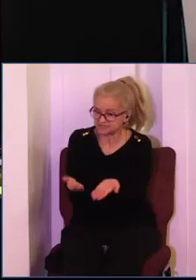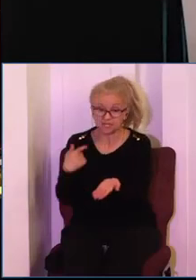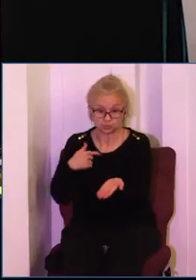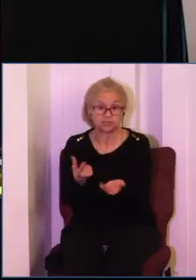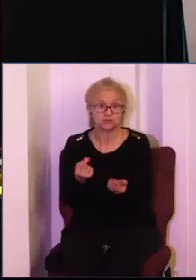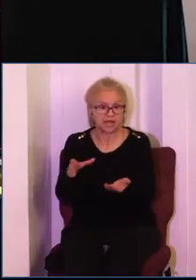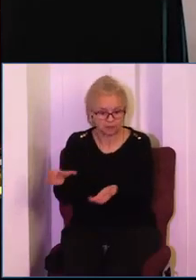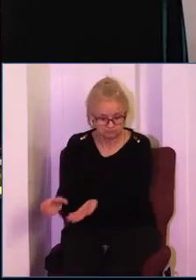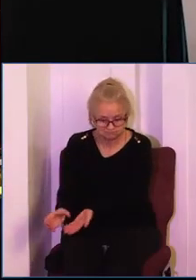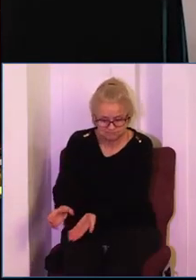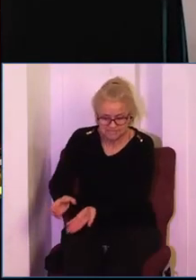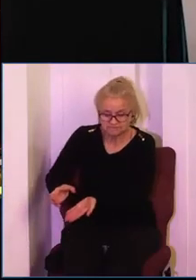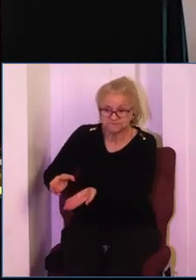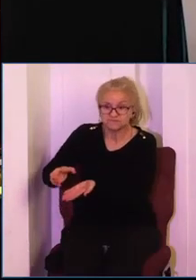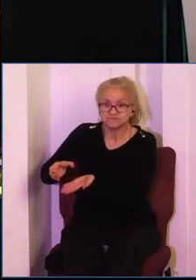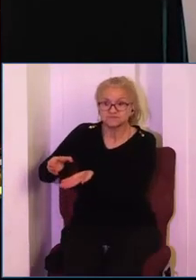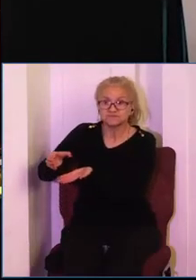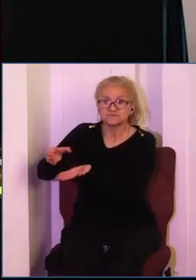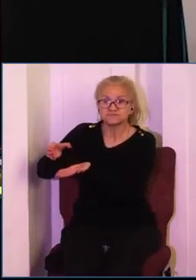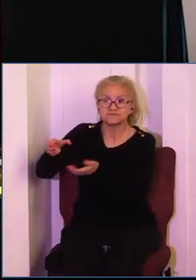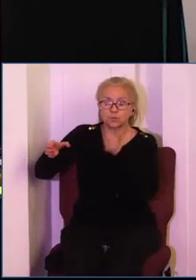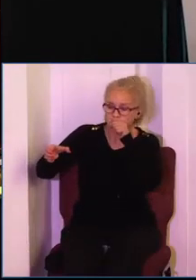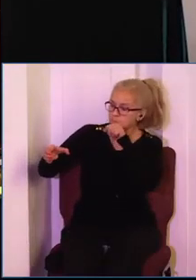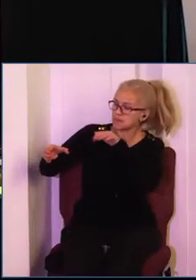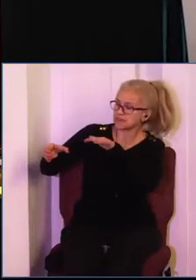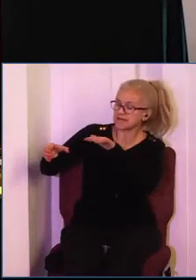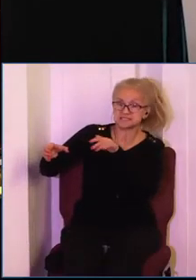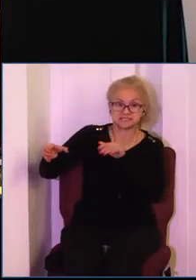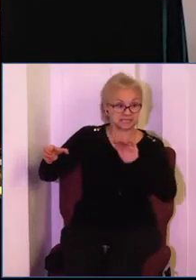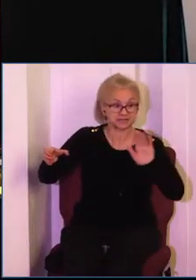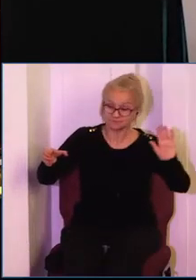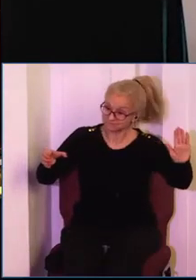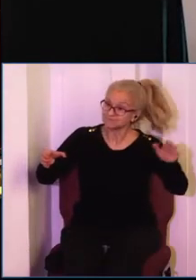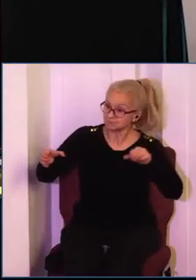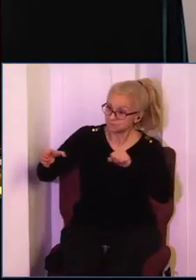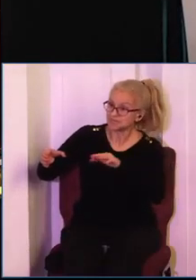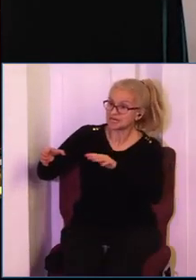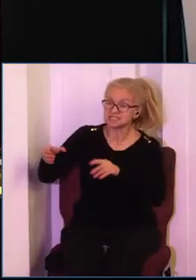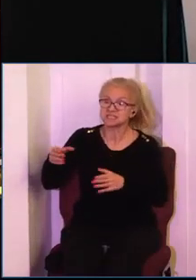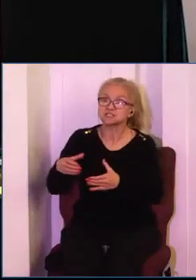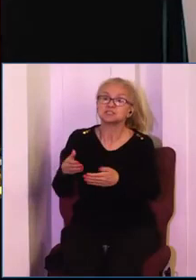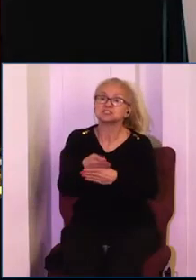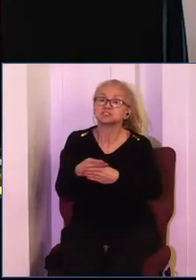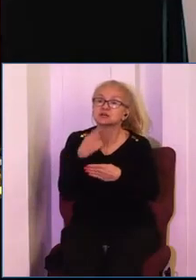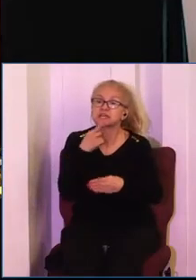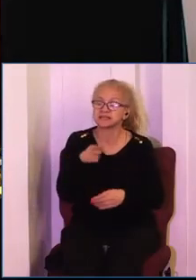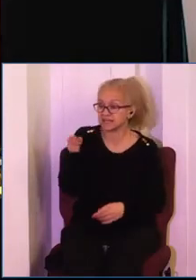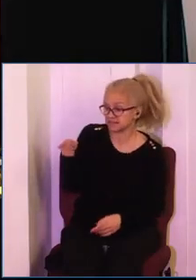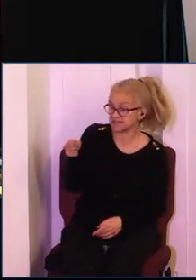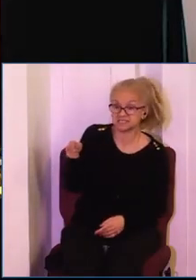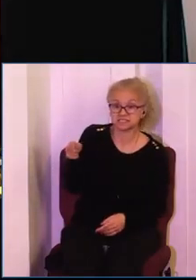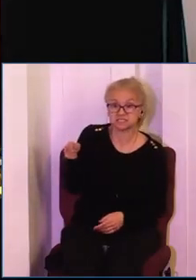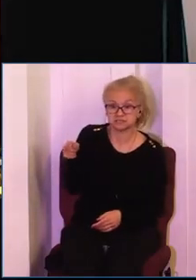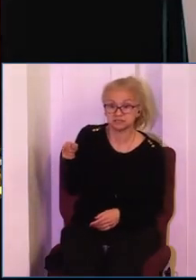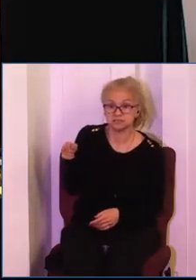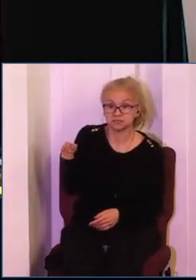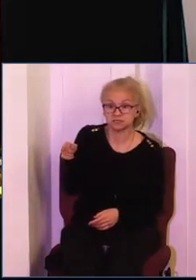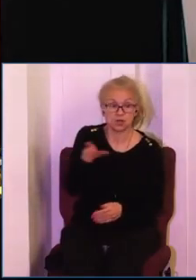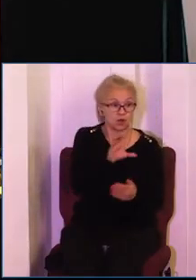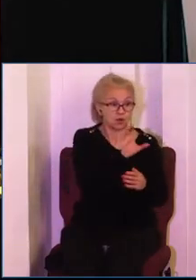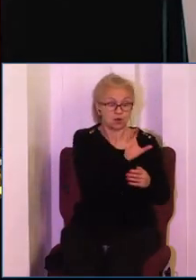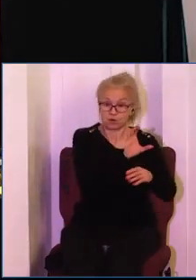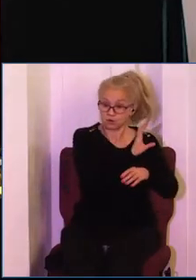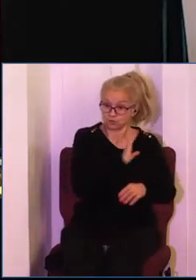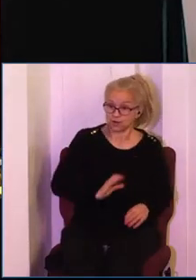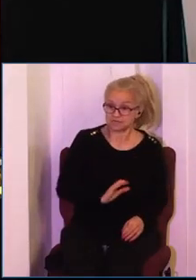together now. And we bless it now as he did and share it together saying, this is Christ's blood